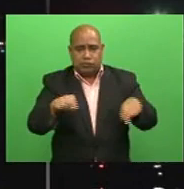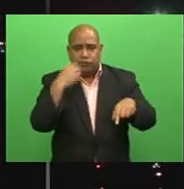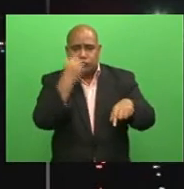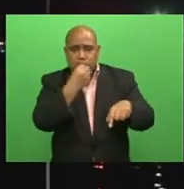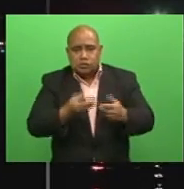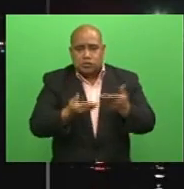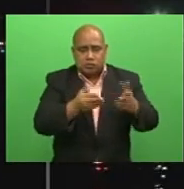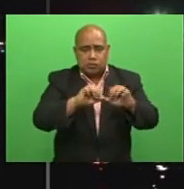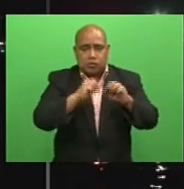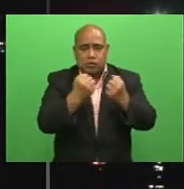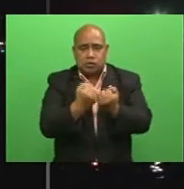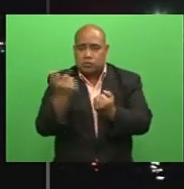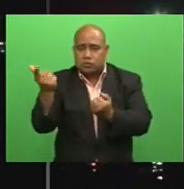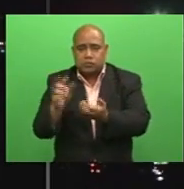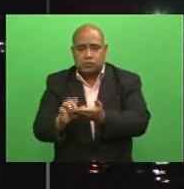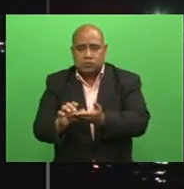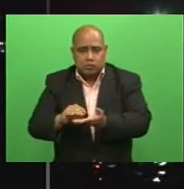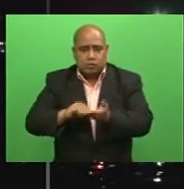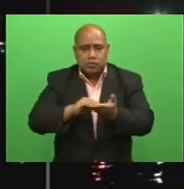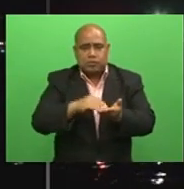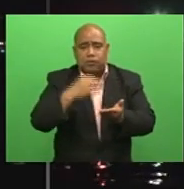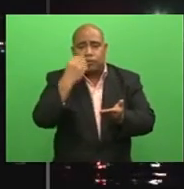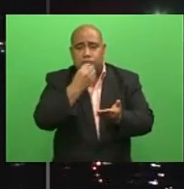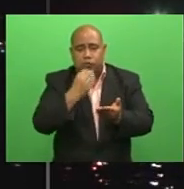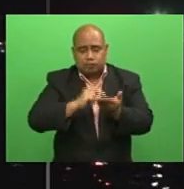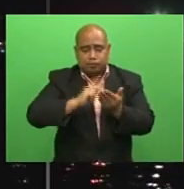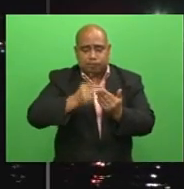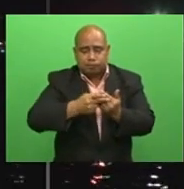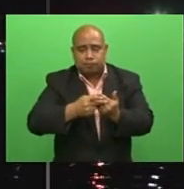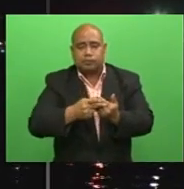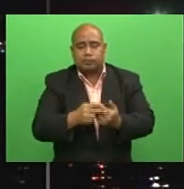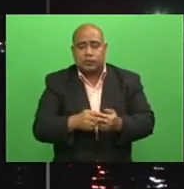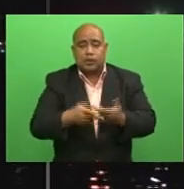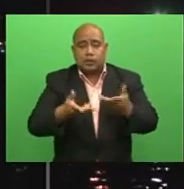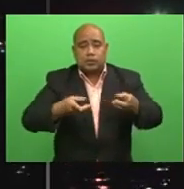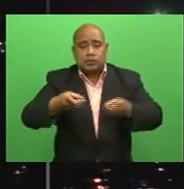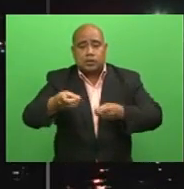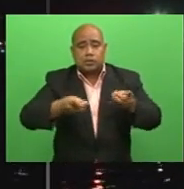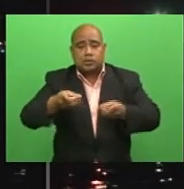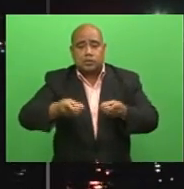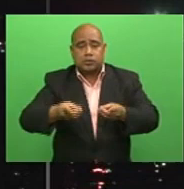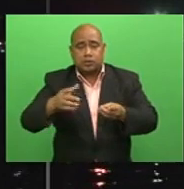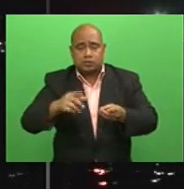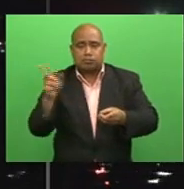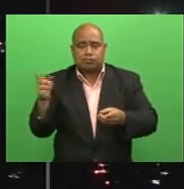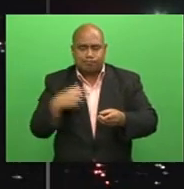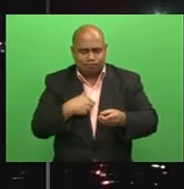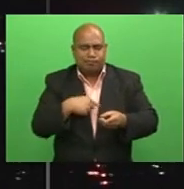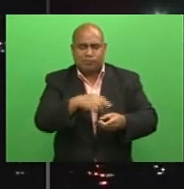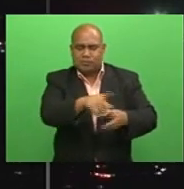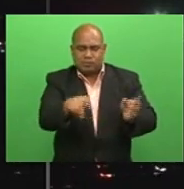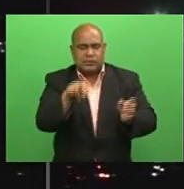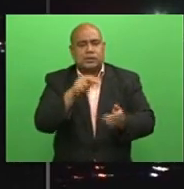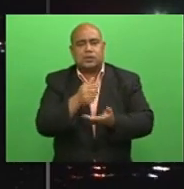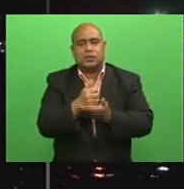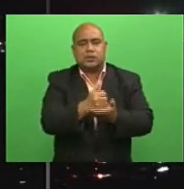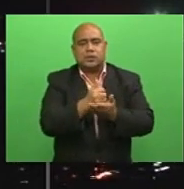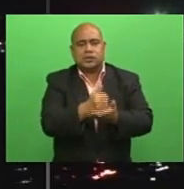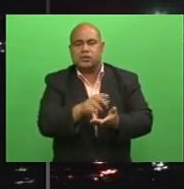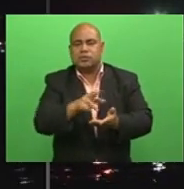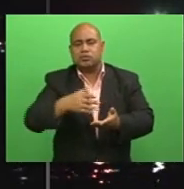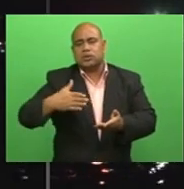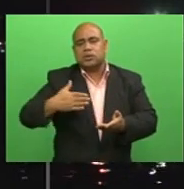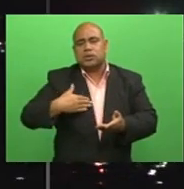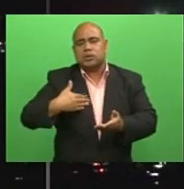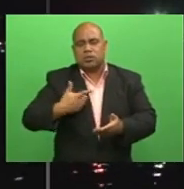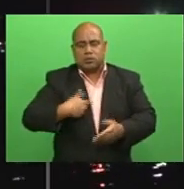voucher program. Director Rupeni Fatiaki says they need financial assistance to keep their health up during pregnancy. Sainani